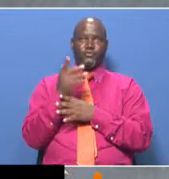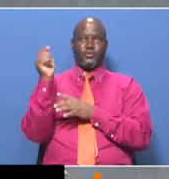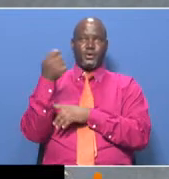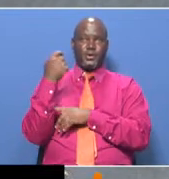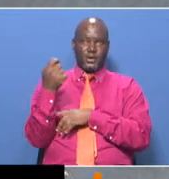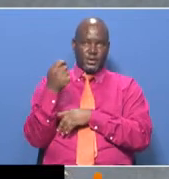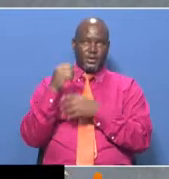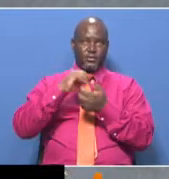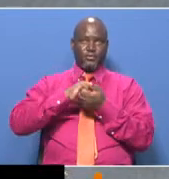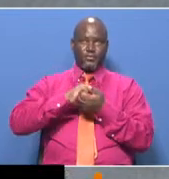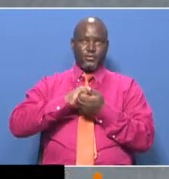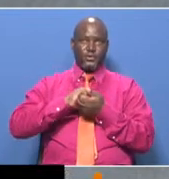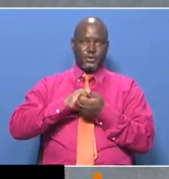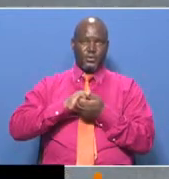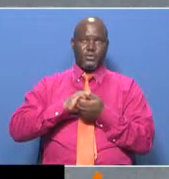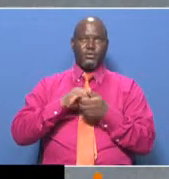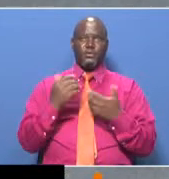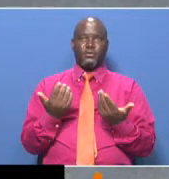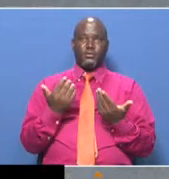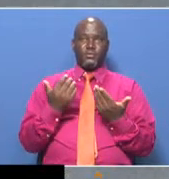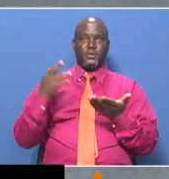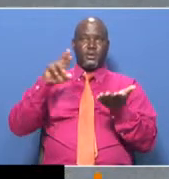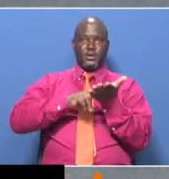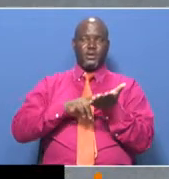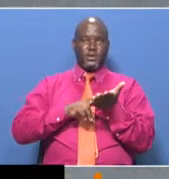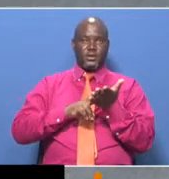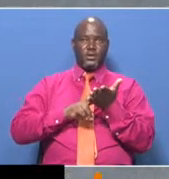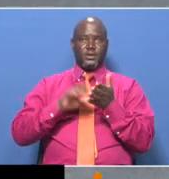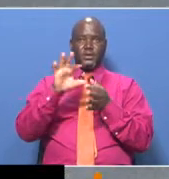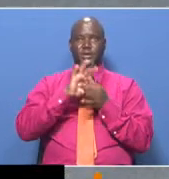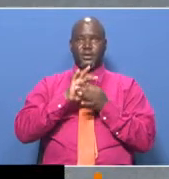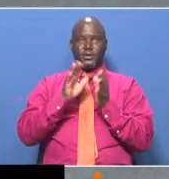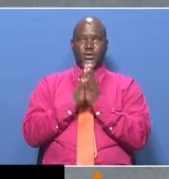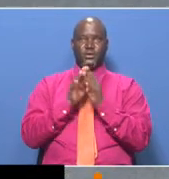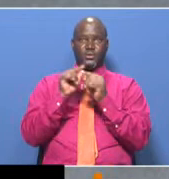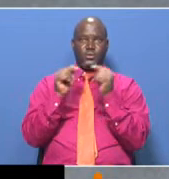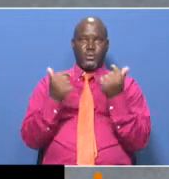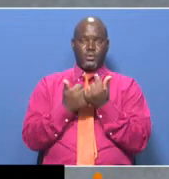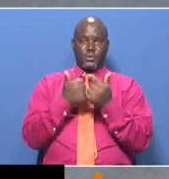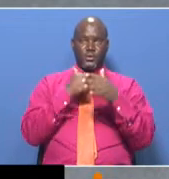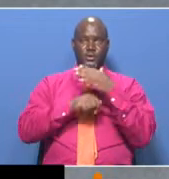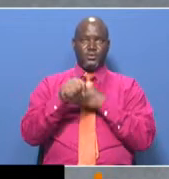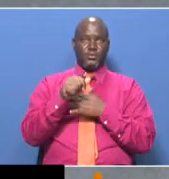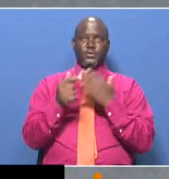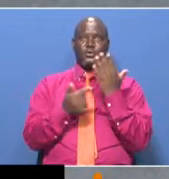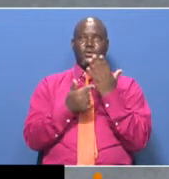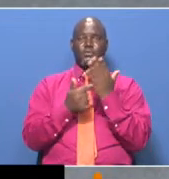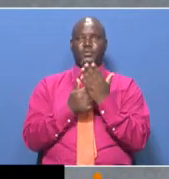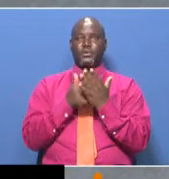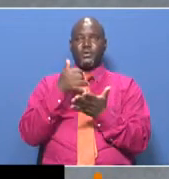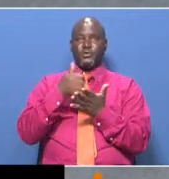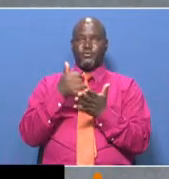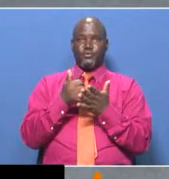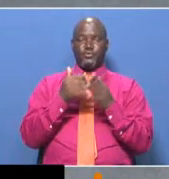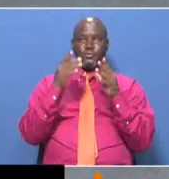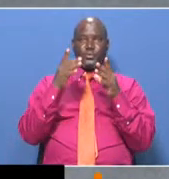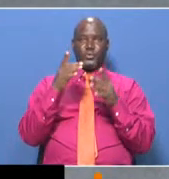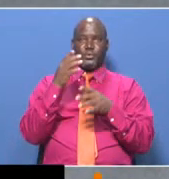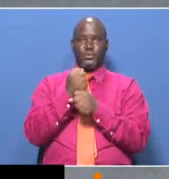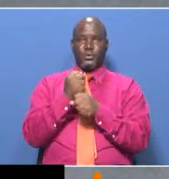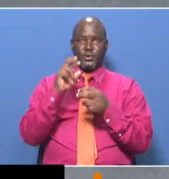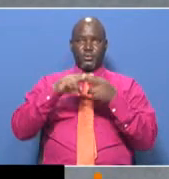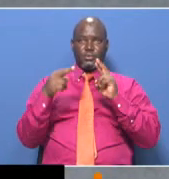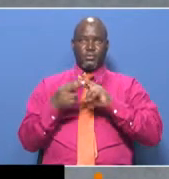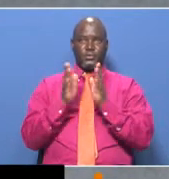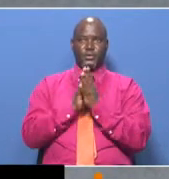Kenya Federation of Registered Trade Union, which was under Tomboya and was in close relationship